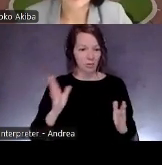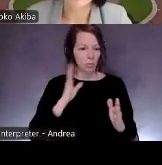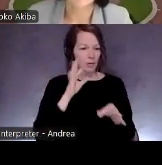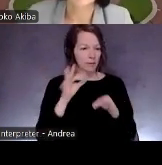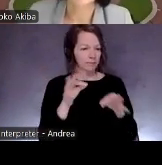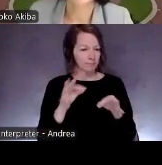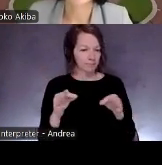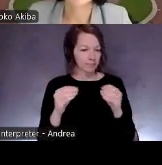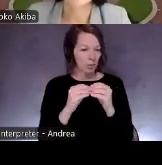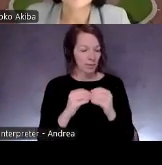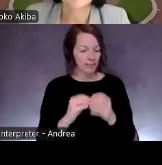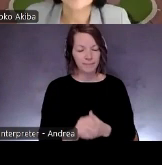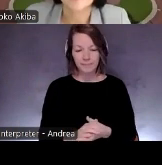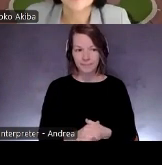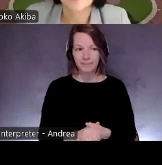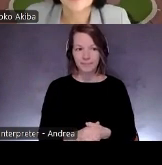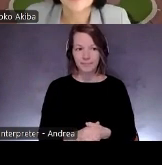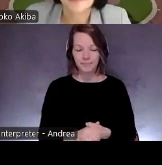that later on.